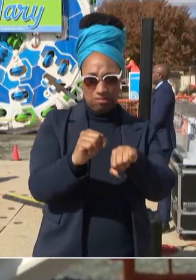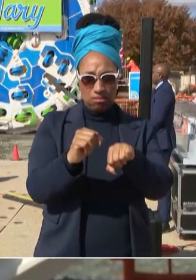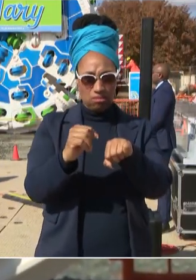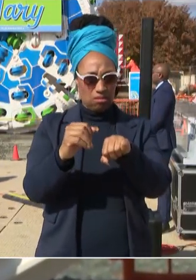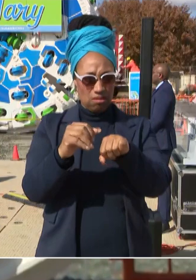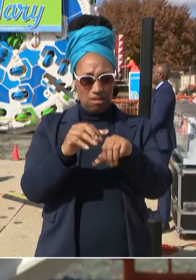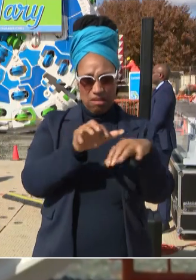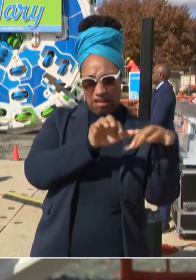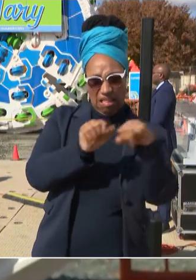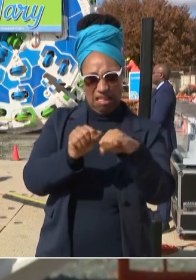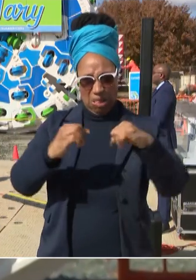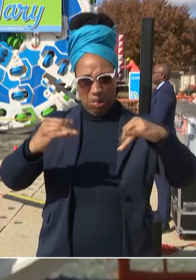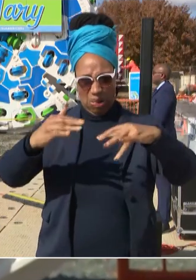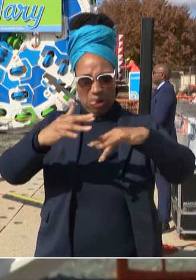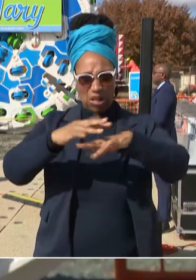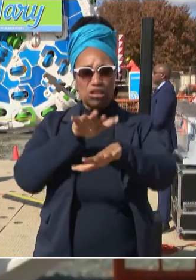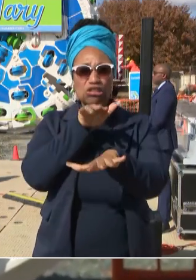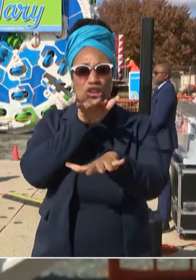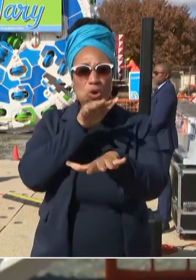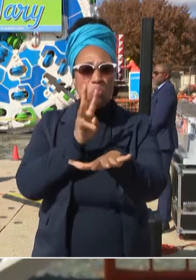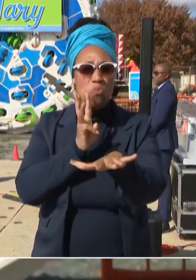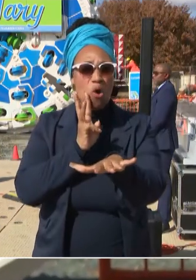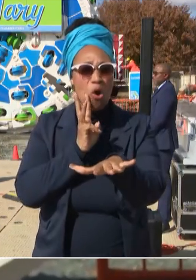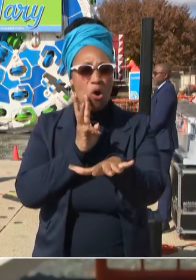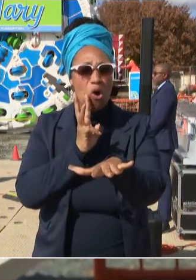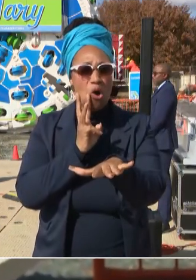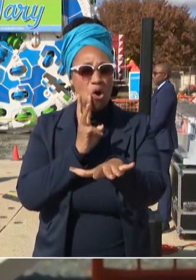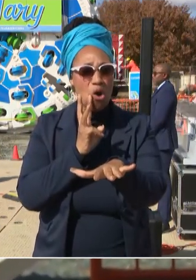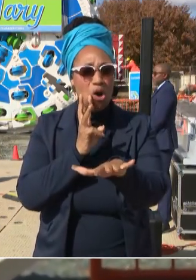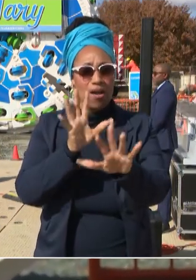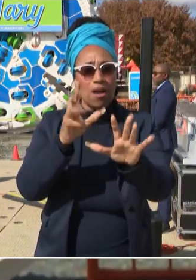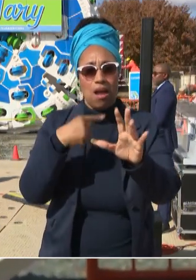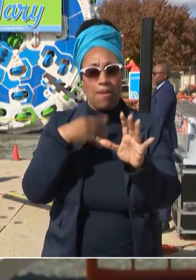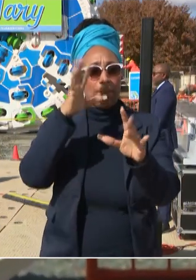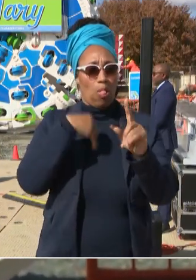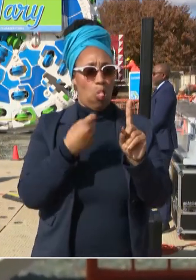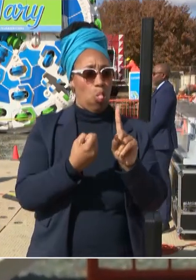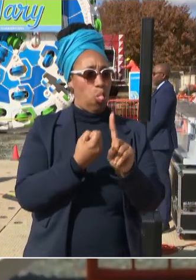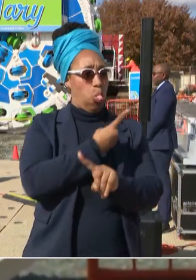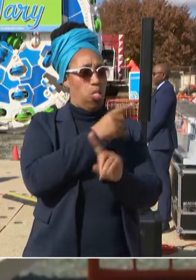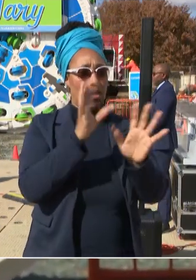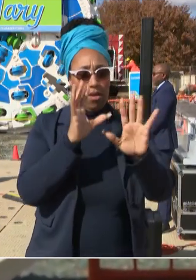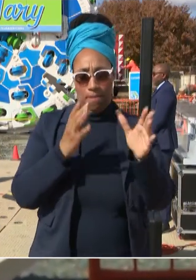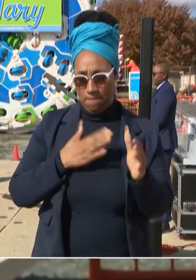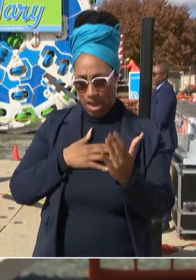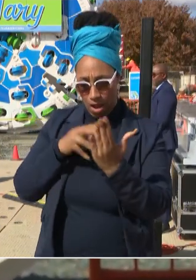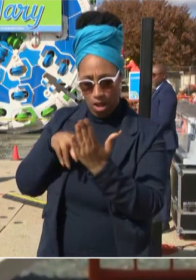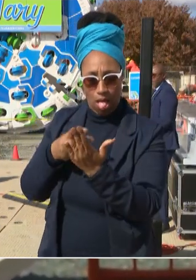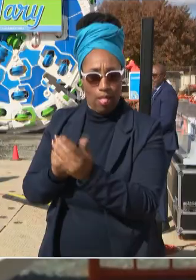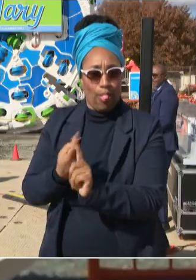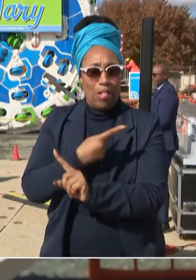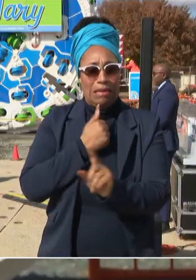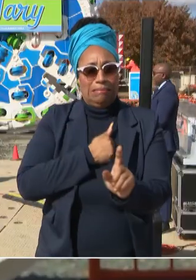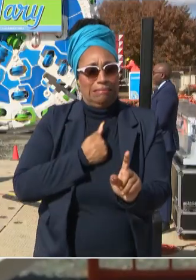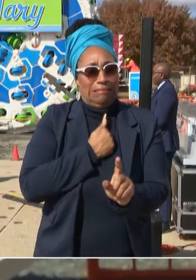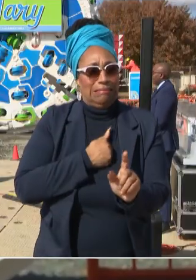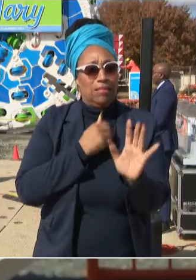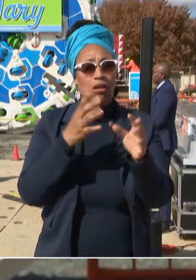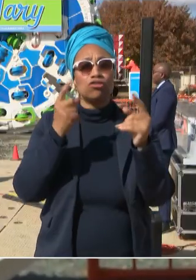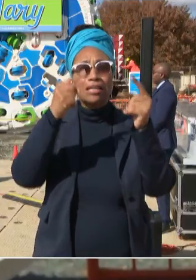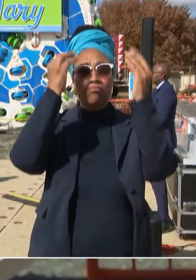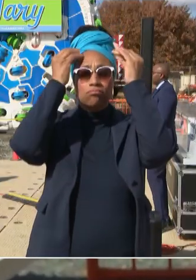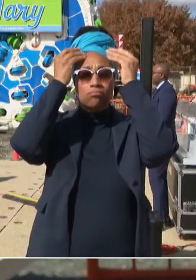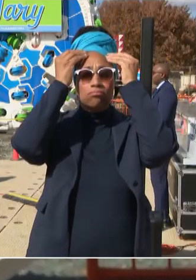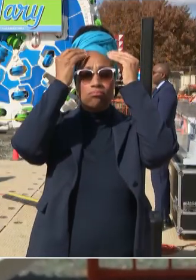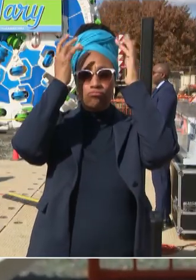my remarks, I'm sorry, I'm going off, but it's on my mind. It's on my mind, and that is that we think